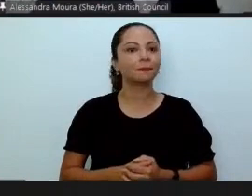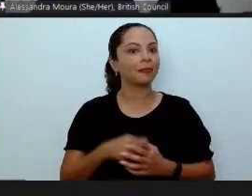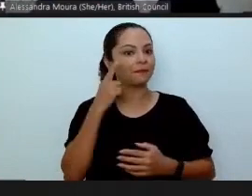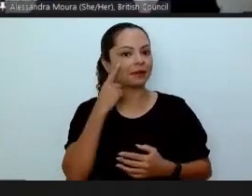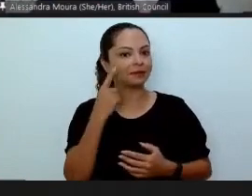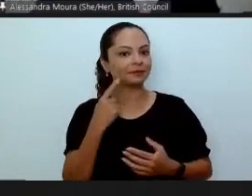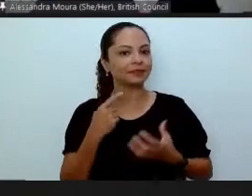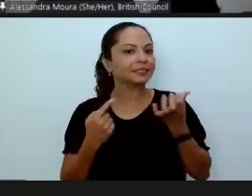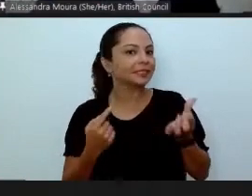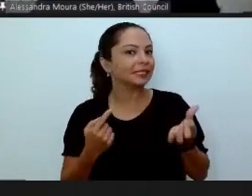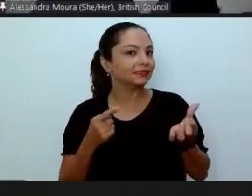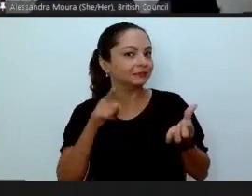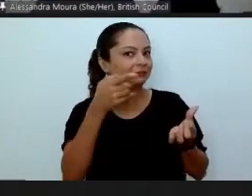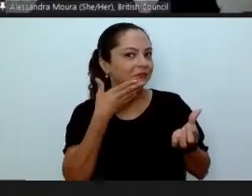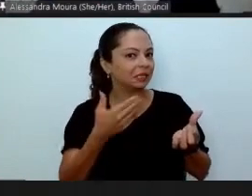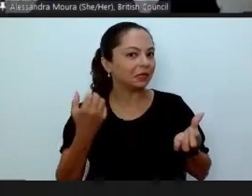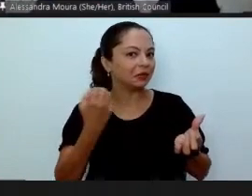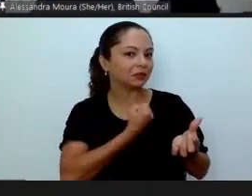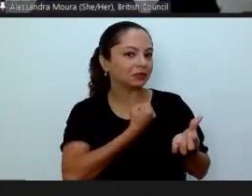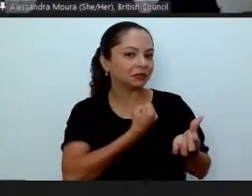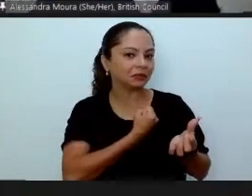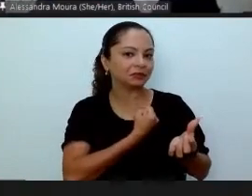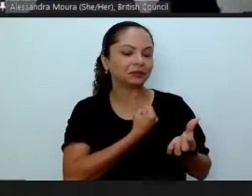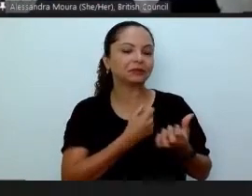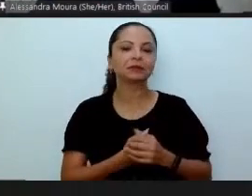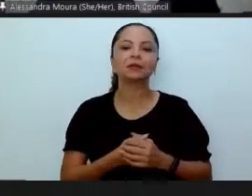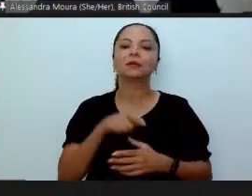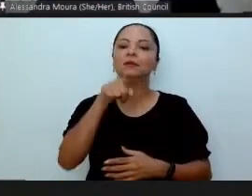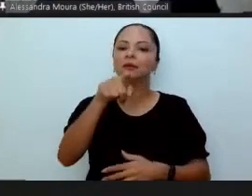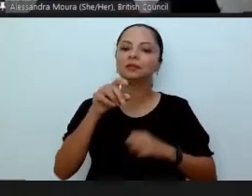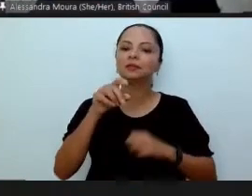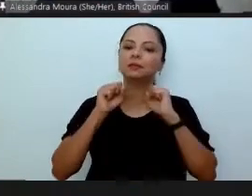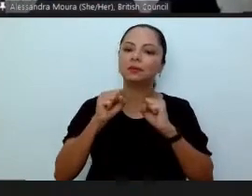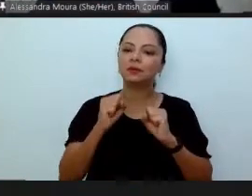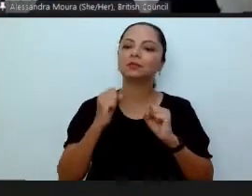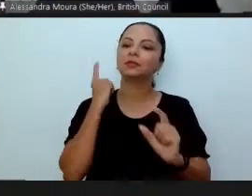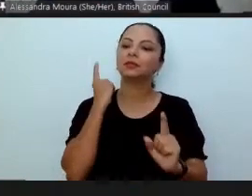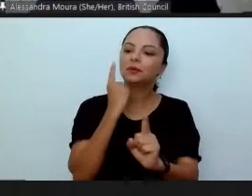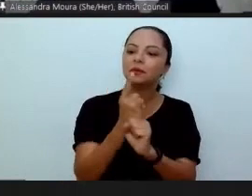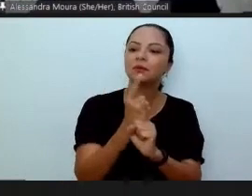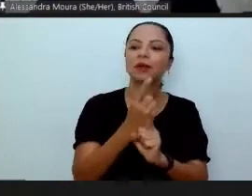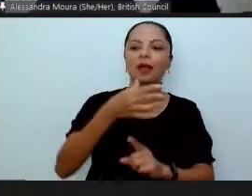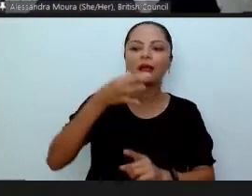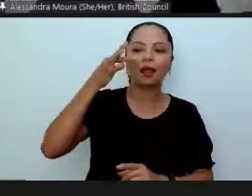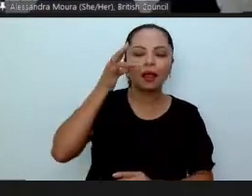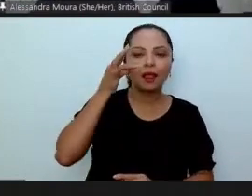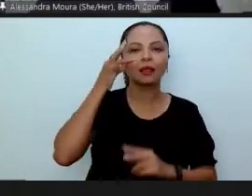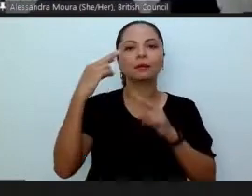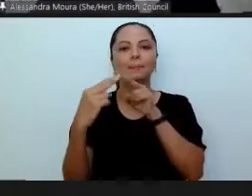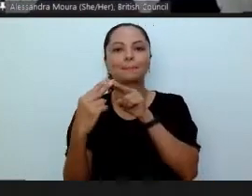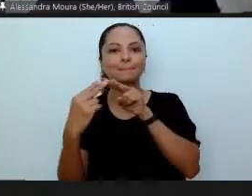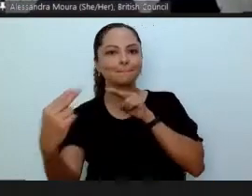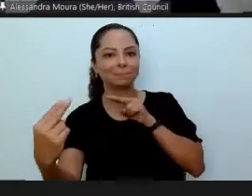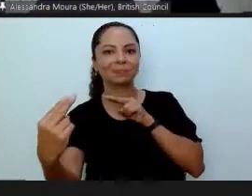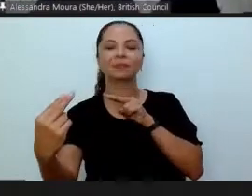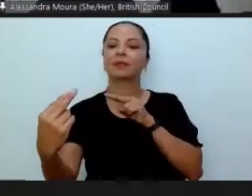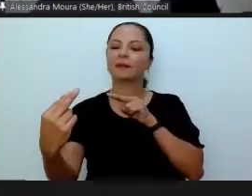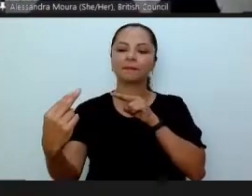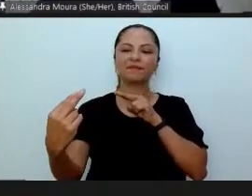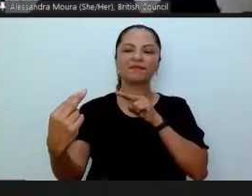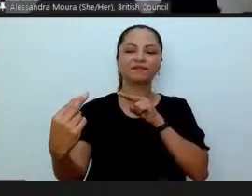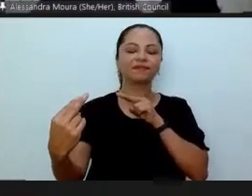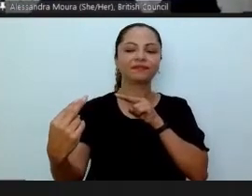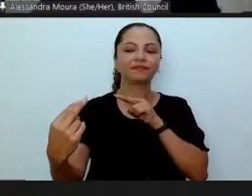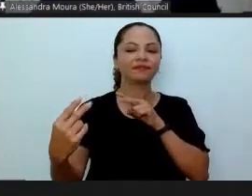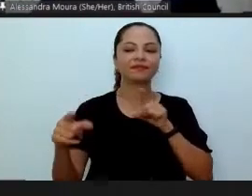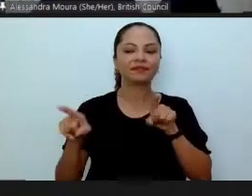You can meet in person or online to exchange teaching tips, share resources, compare experiences, and work